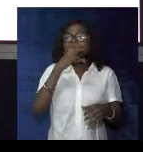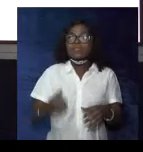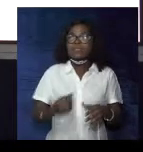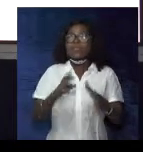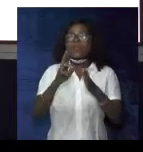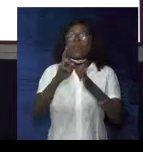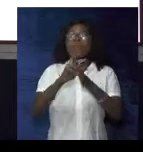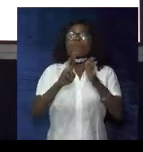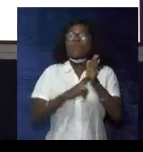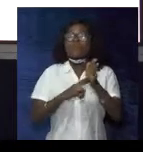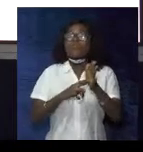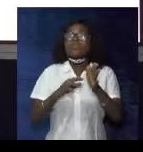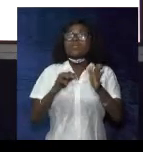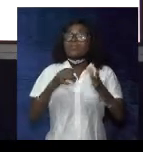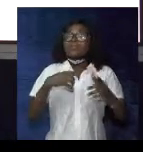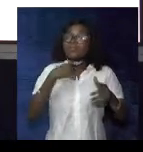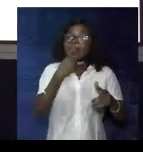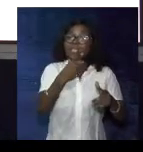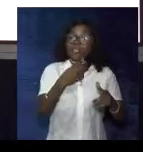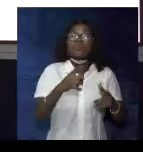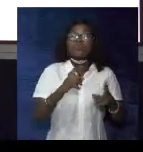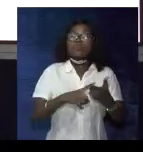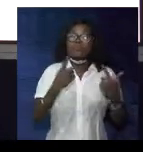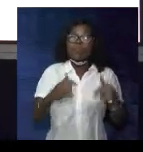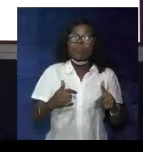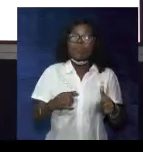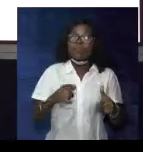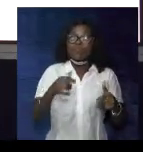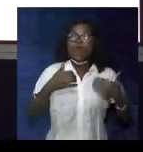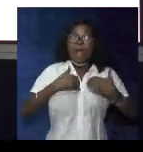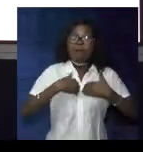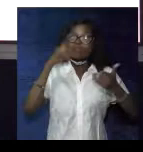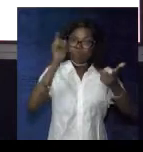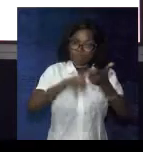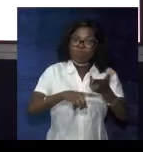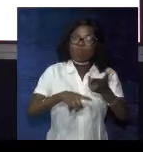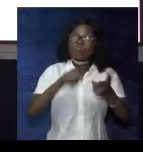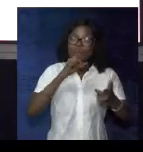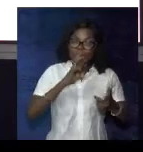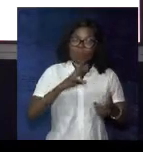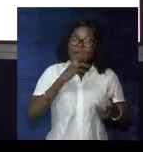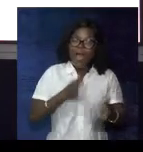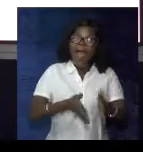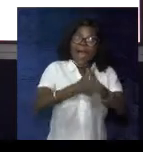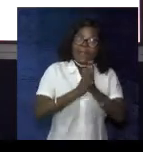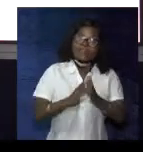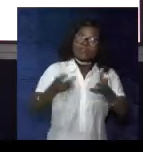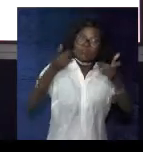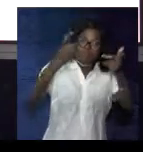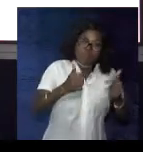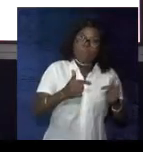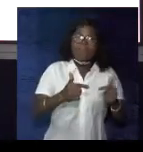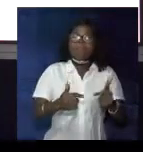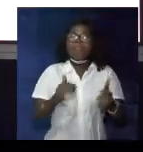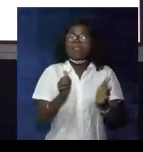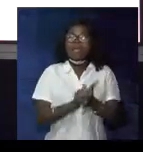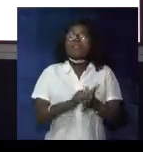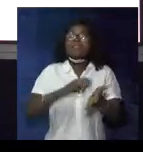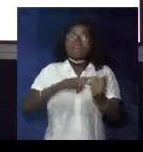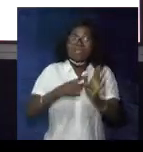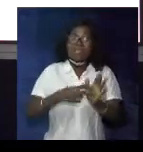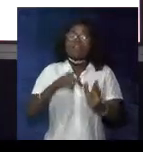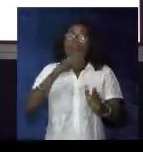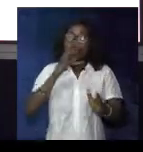There is a rule requiring you to come. You have to come. You are required to come. That is what it